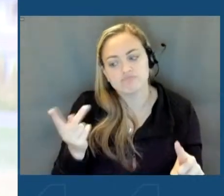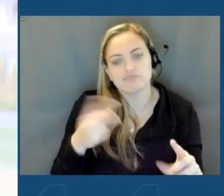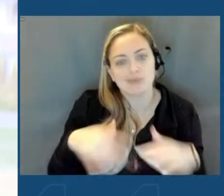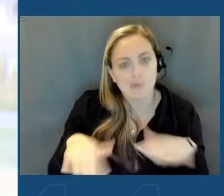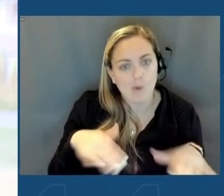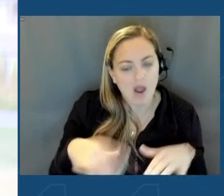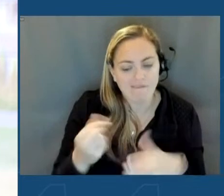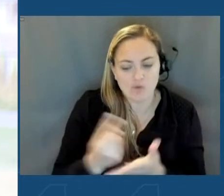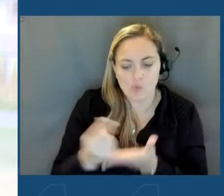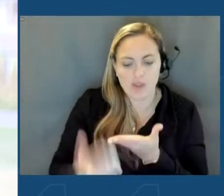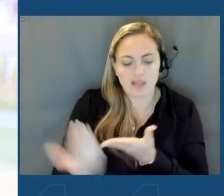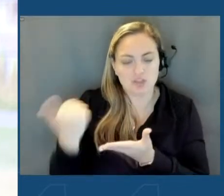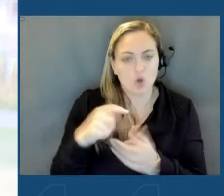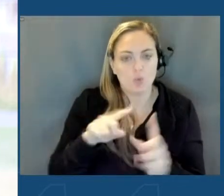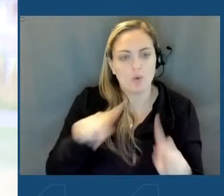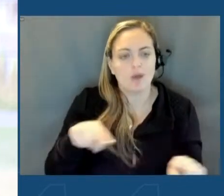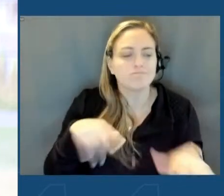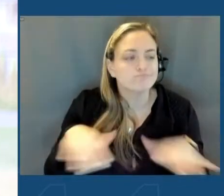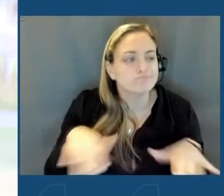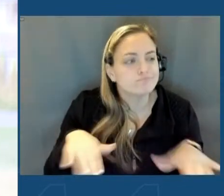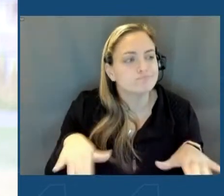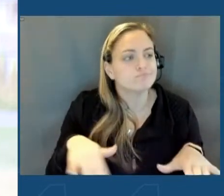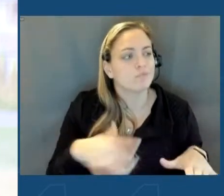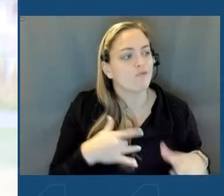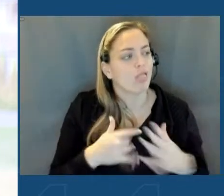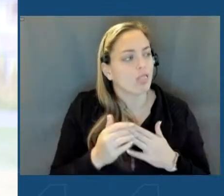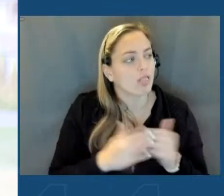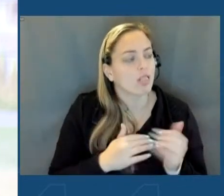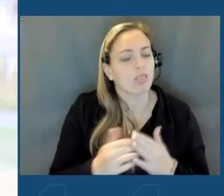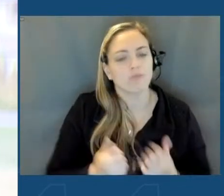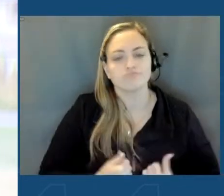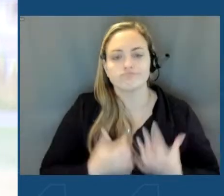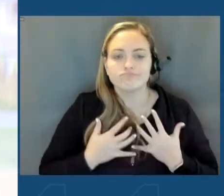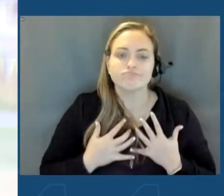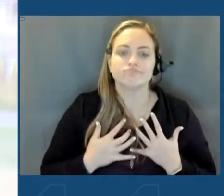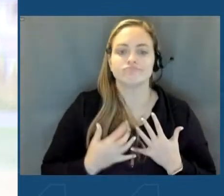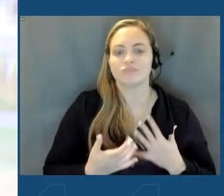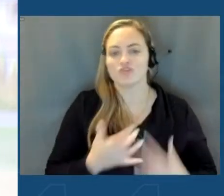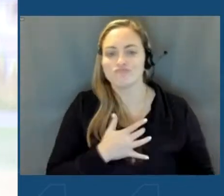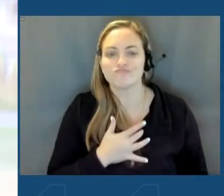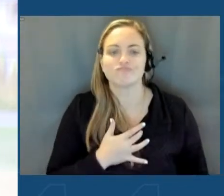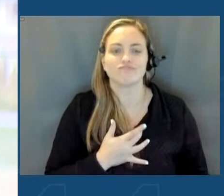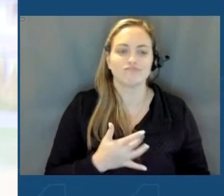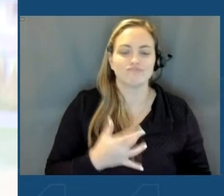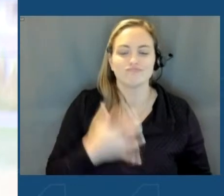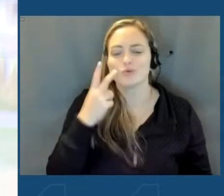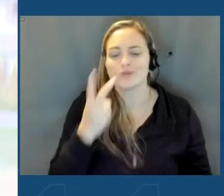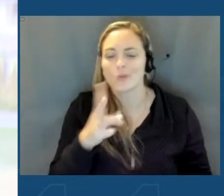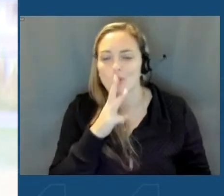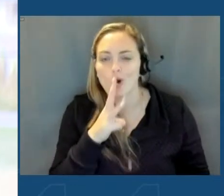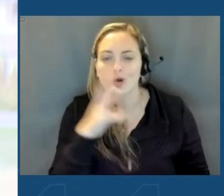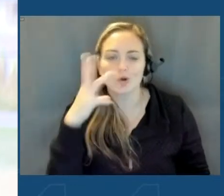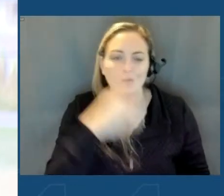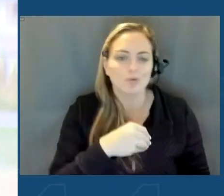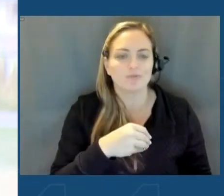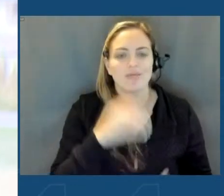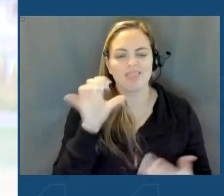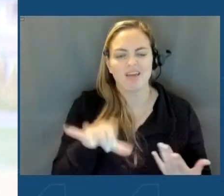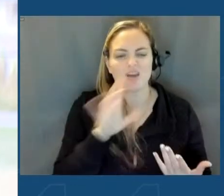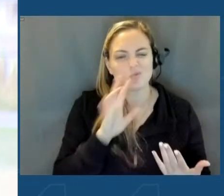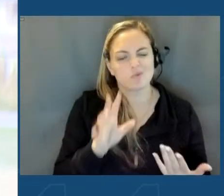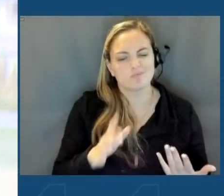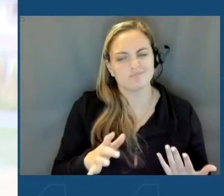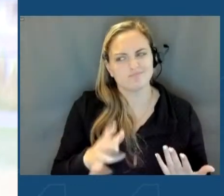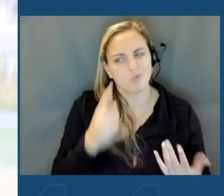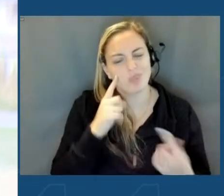few weekends ago just to recharge. This is where you nourish the soul when you're that close to water and you see the beauty. And we just think about